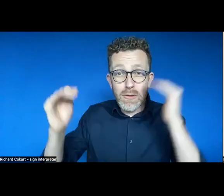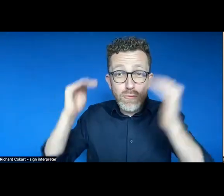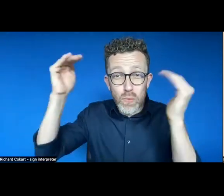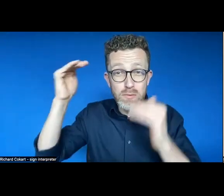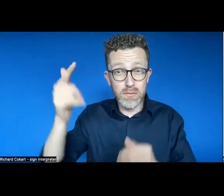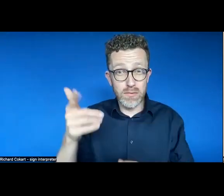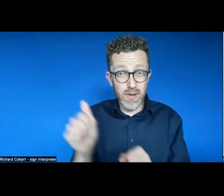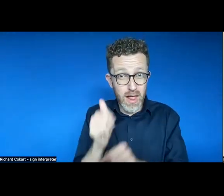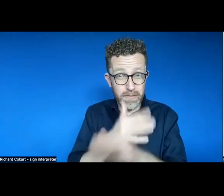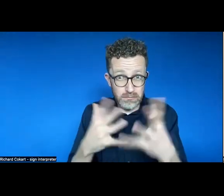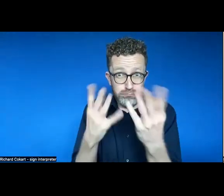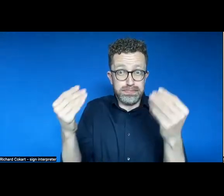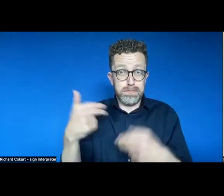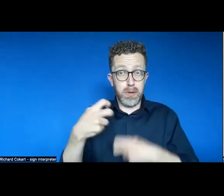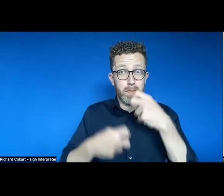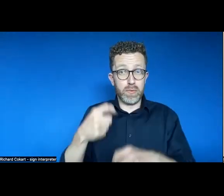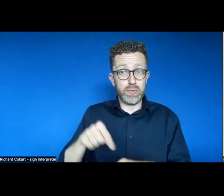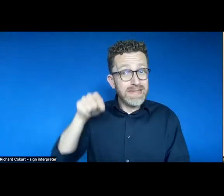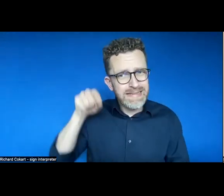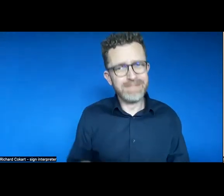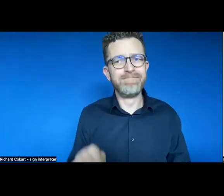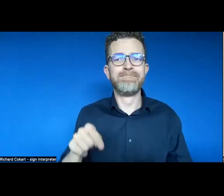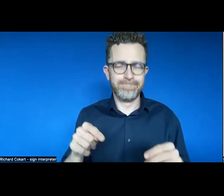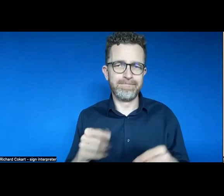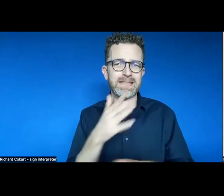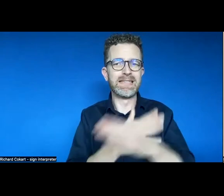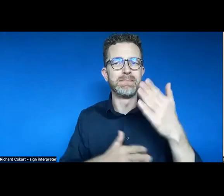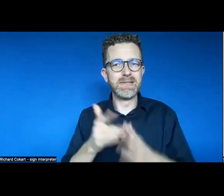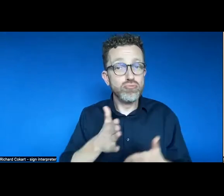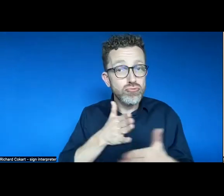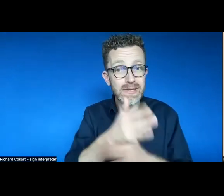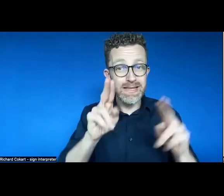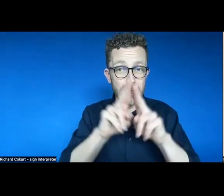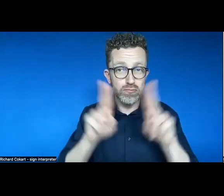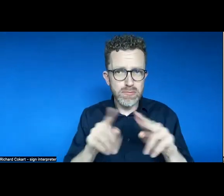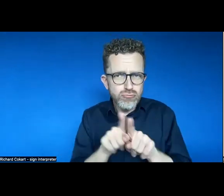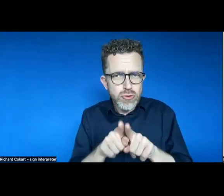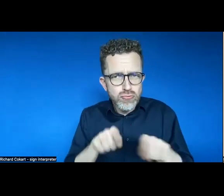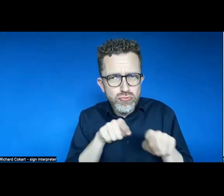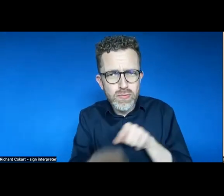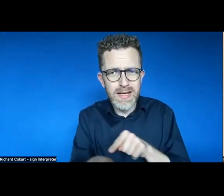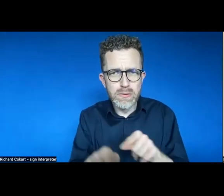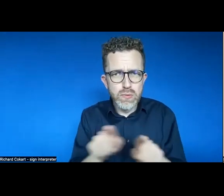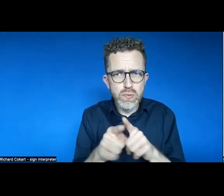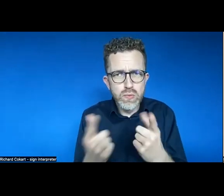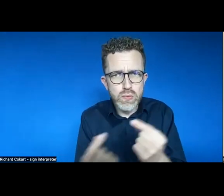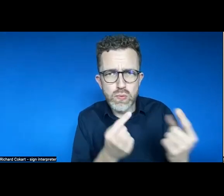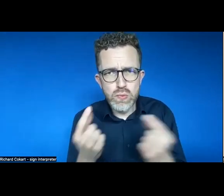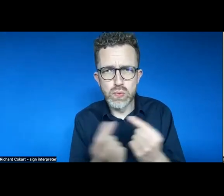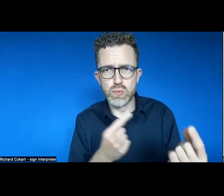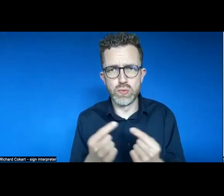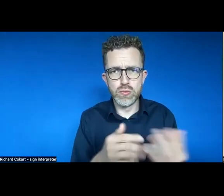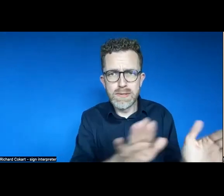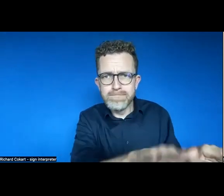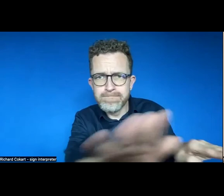a few minutes left. There was a very specific question that I may like to pose